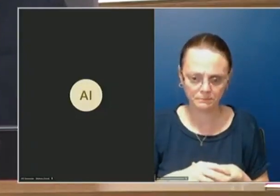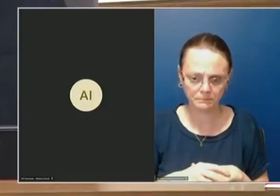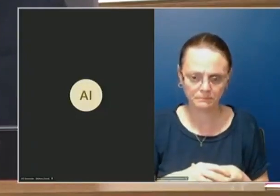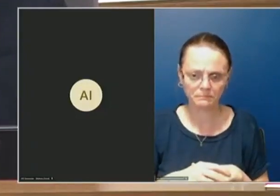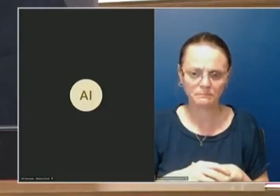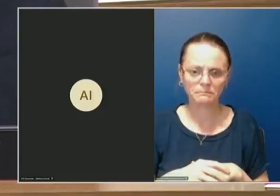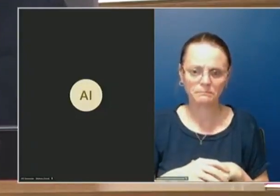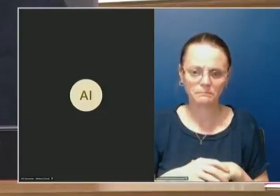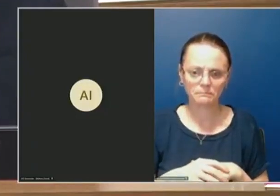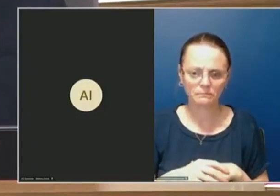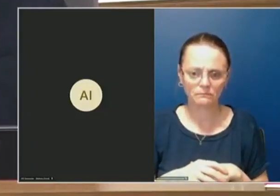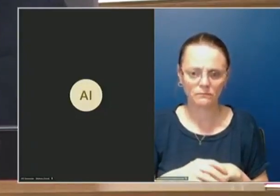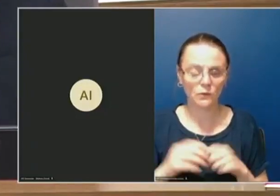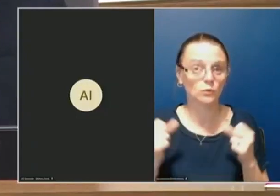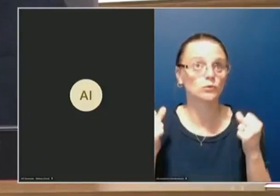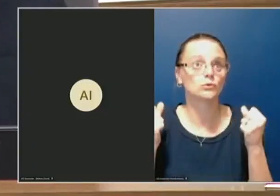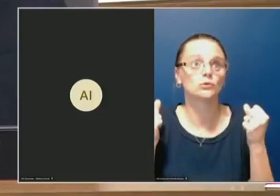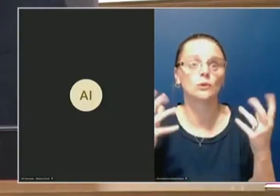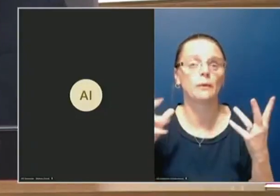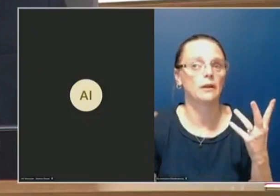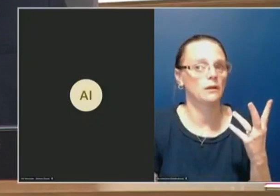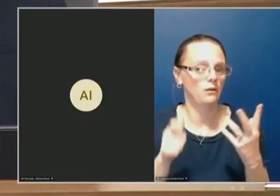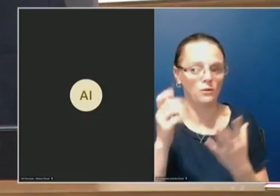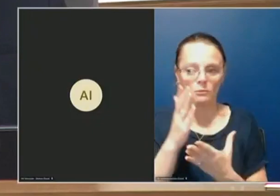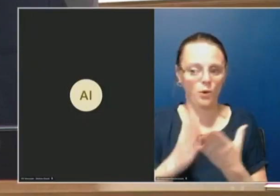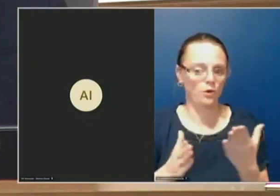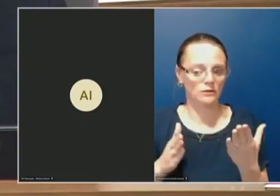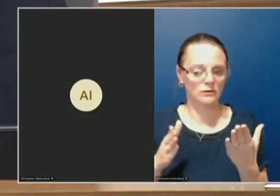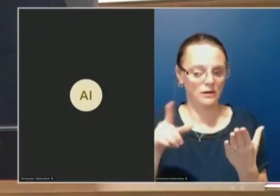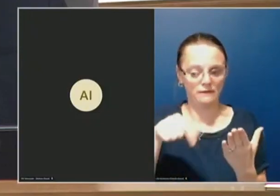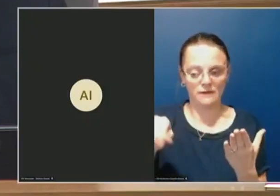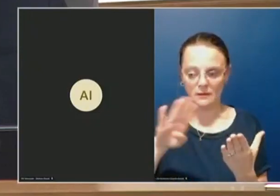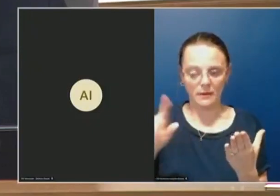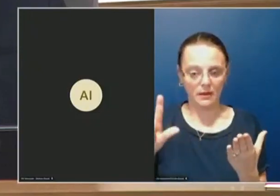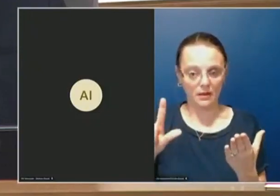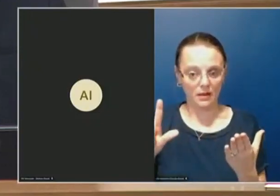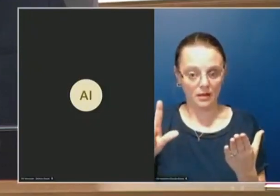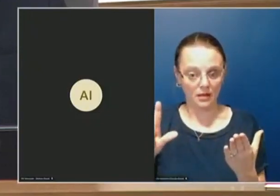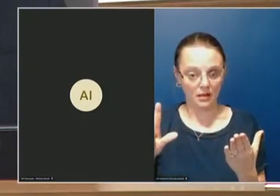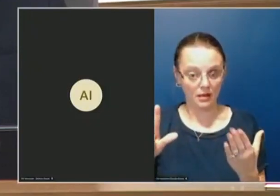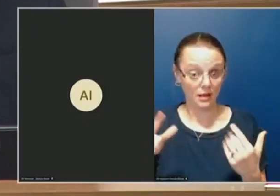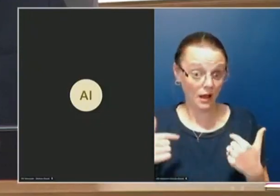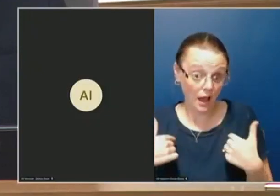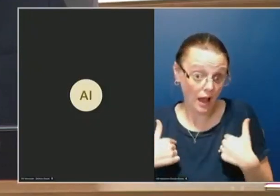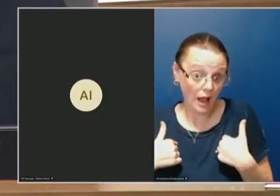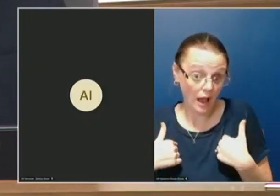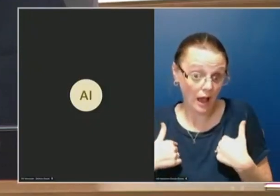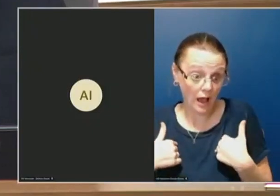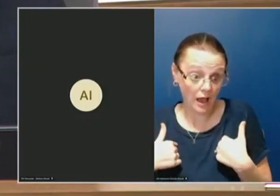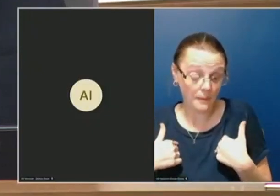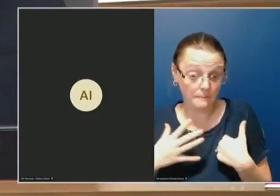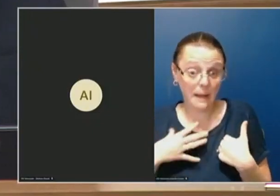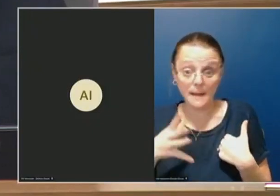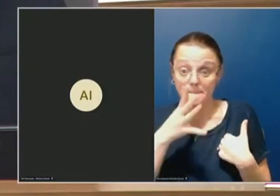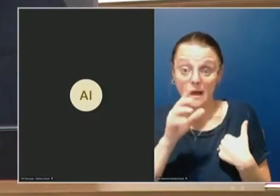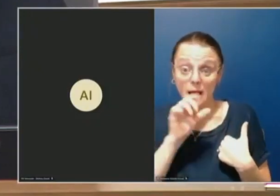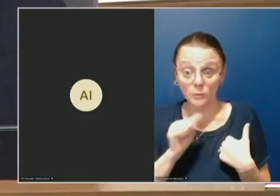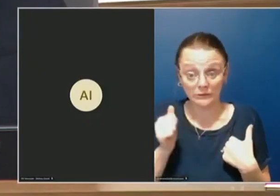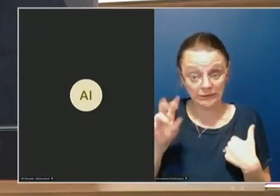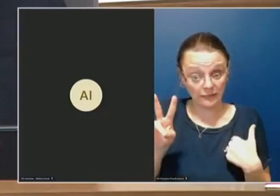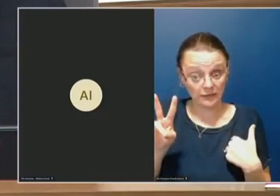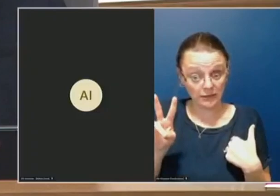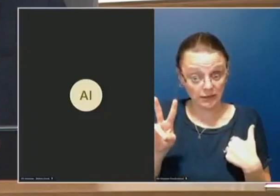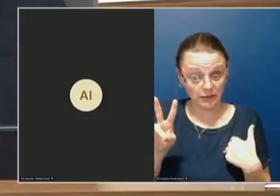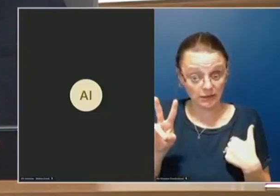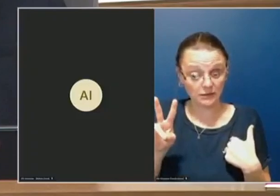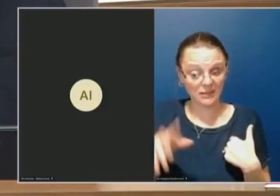there's so many other pieces of that, but I am that child that would have been aborted. My mom was 17 when she was pregnant with